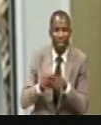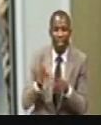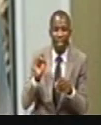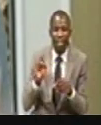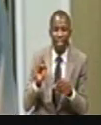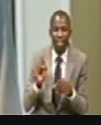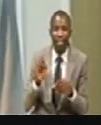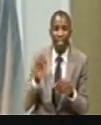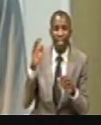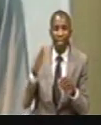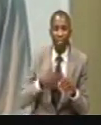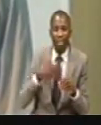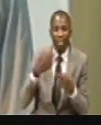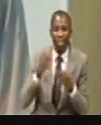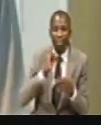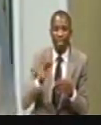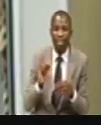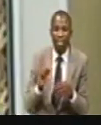Hallelujah.